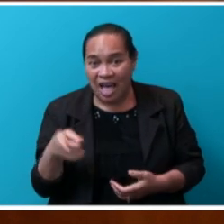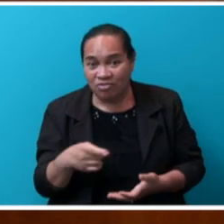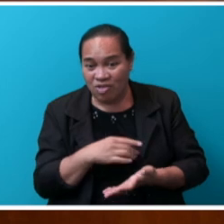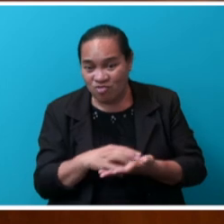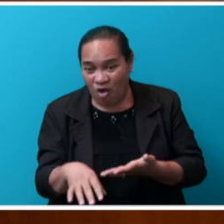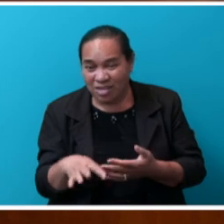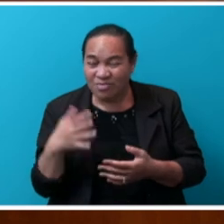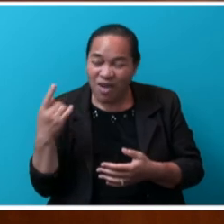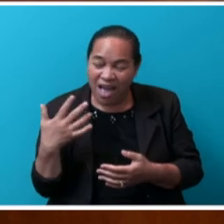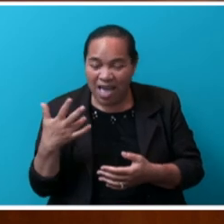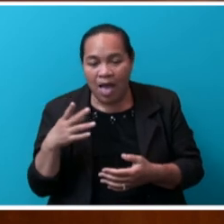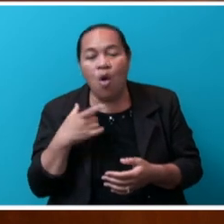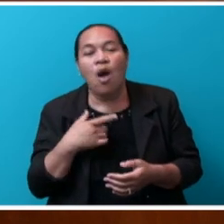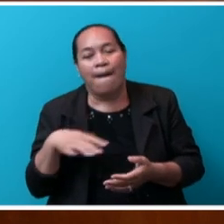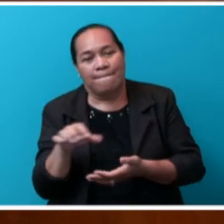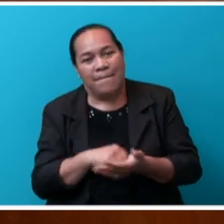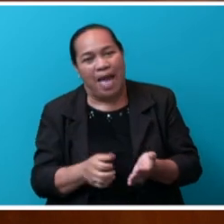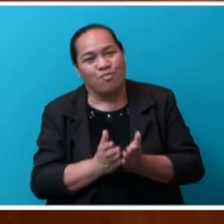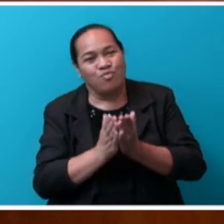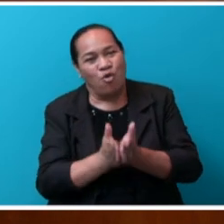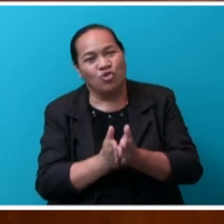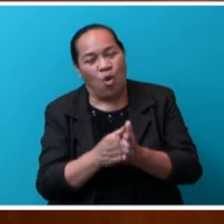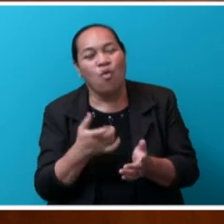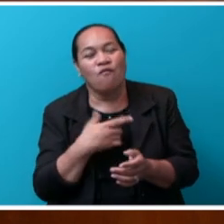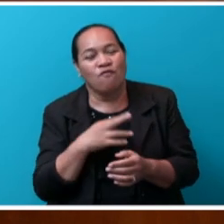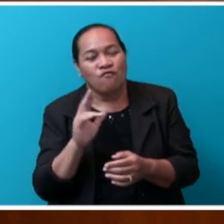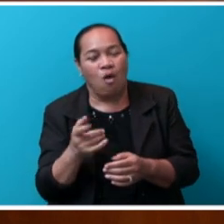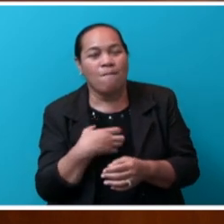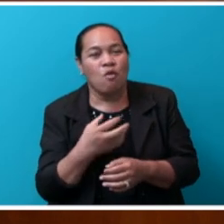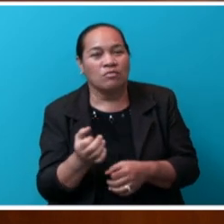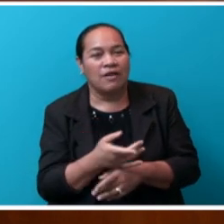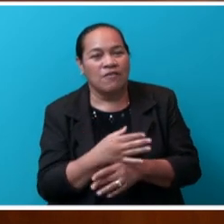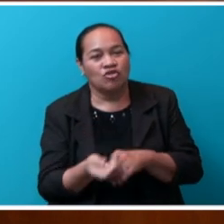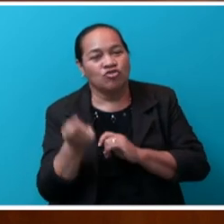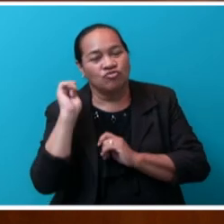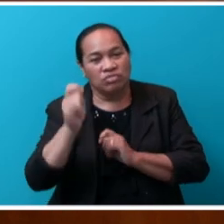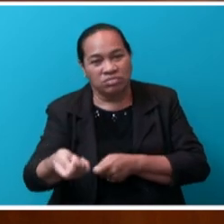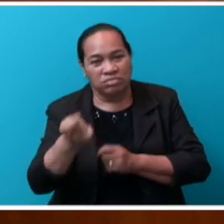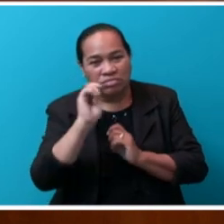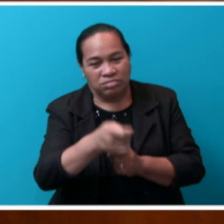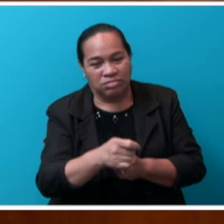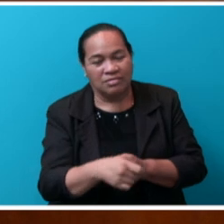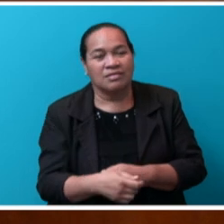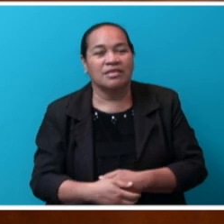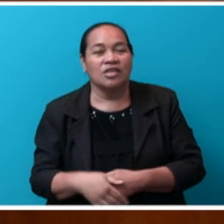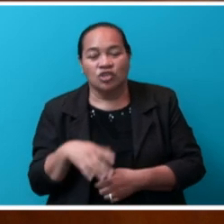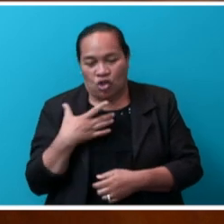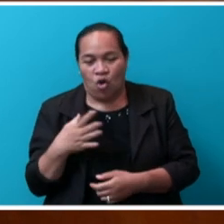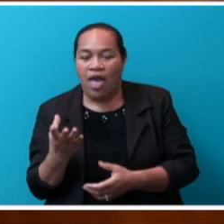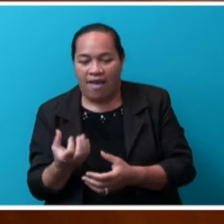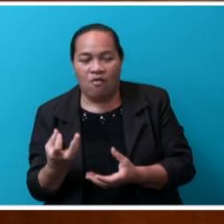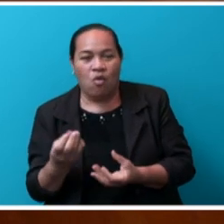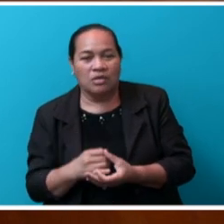outboard engine to enhance its fishing operations and strengthen its income-generating capacity.